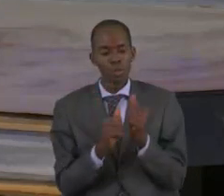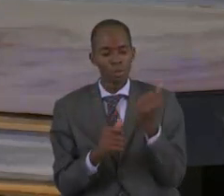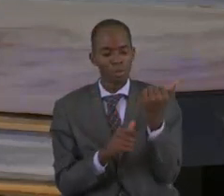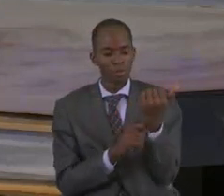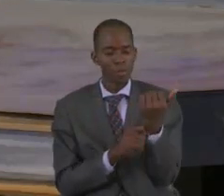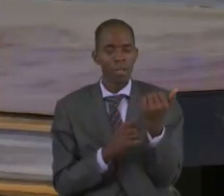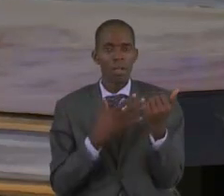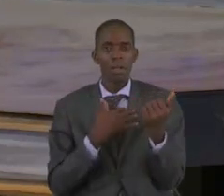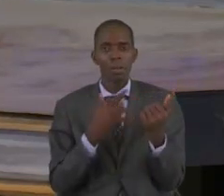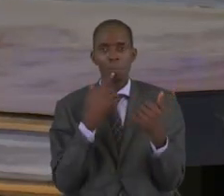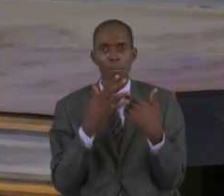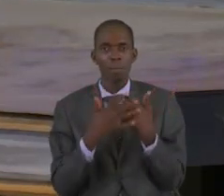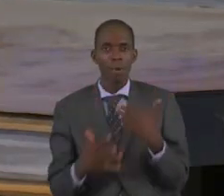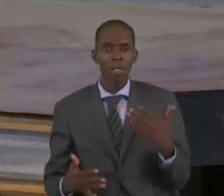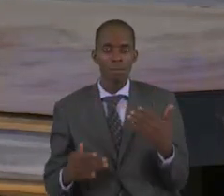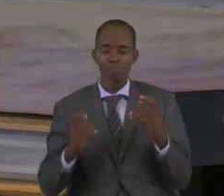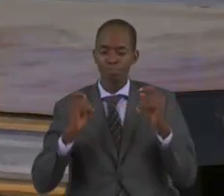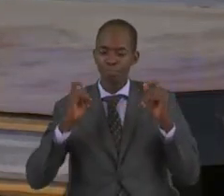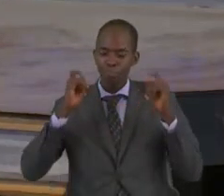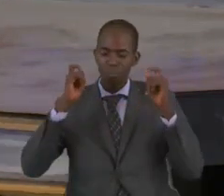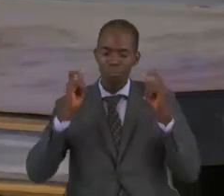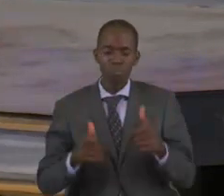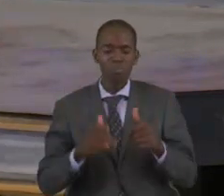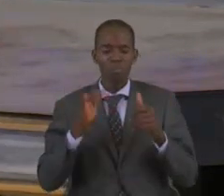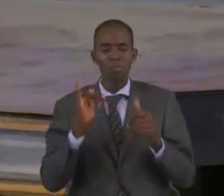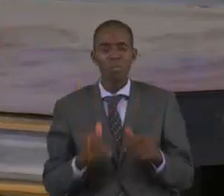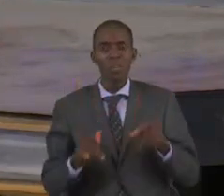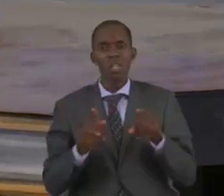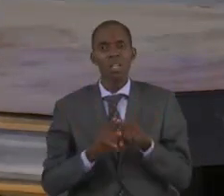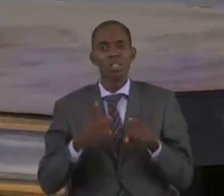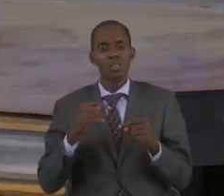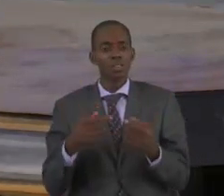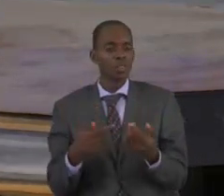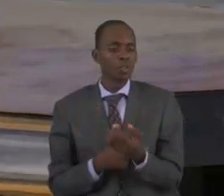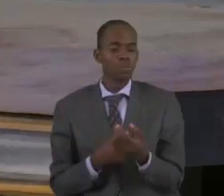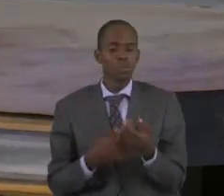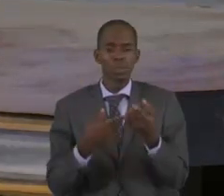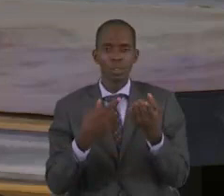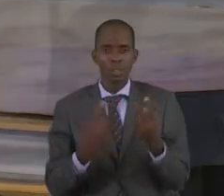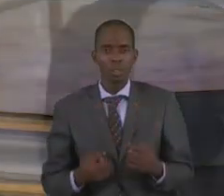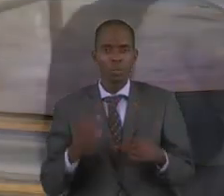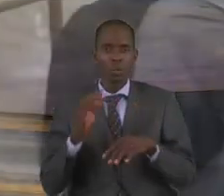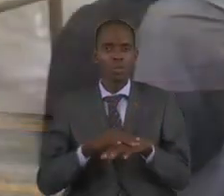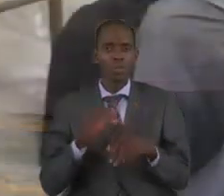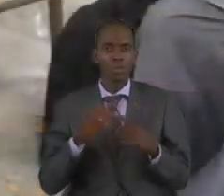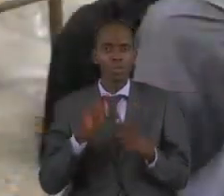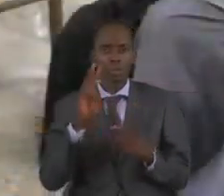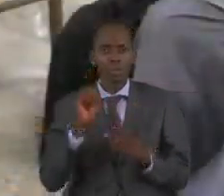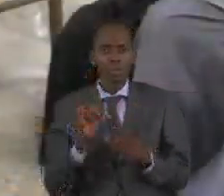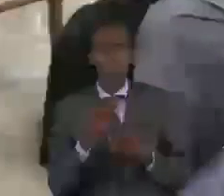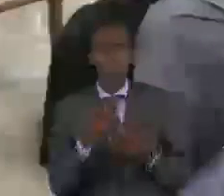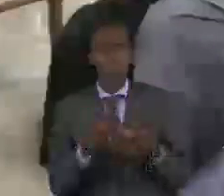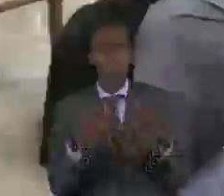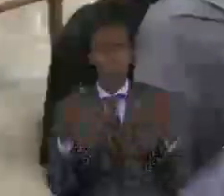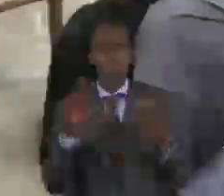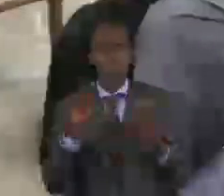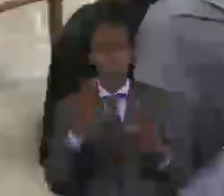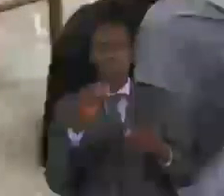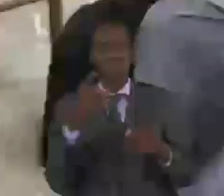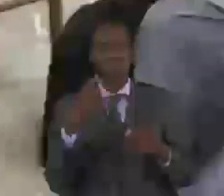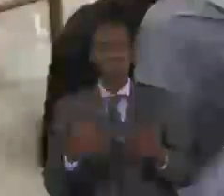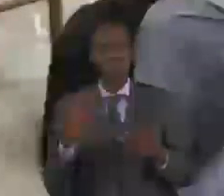and blood. Immediately, as the gospel came unto me and the revelation of the